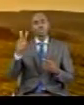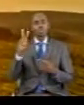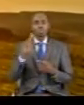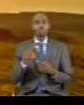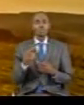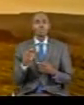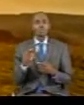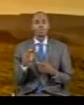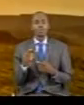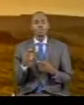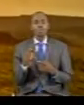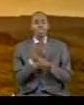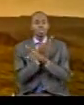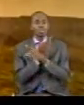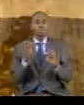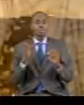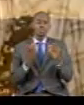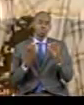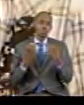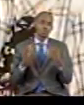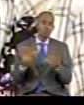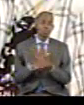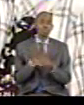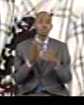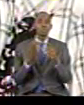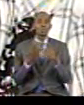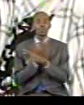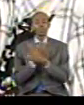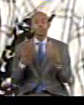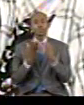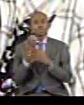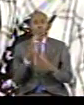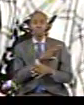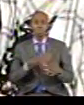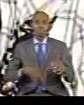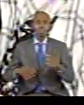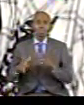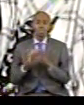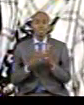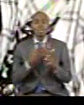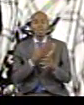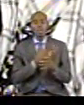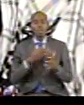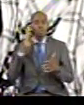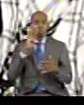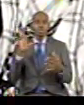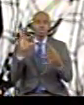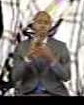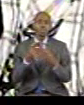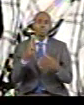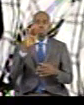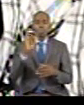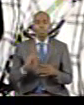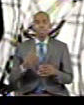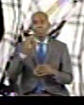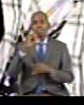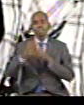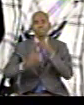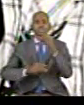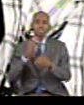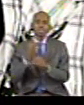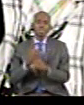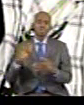through Jesus Christ. Pastor Kamuyi will also be joined by Kirk Dearman, an internationally acclaimed